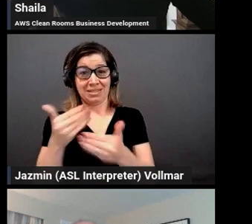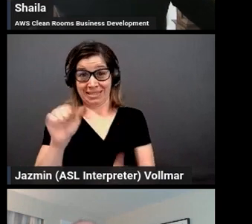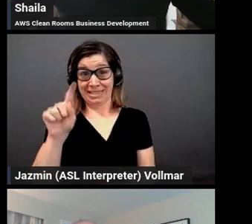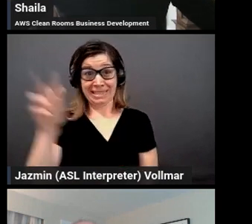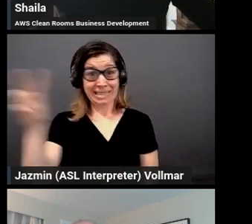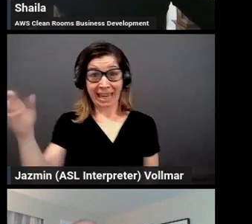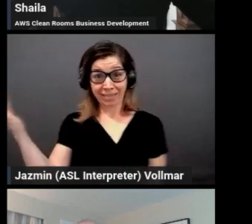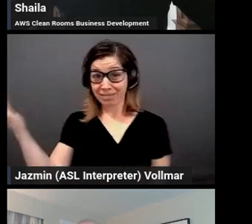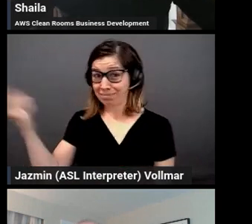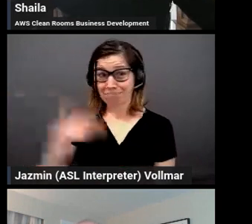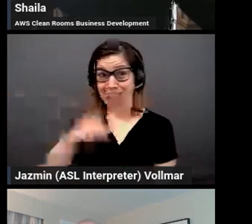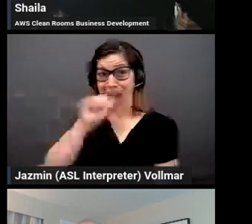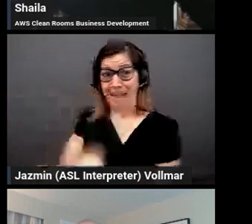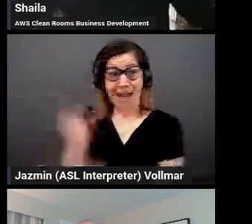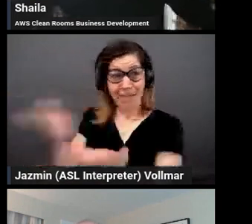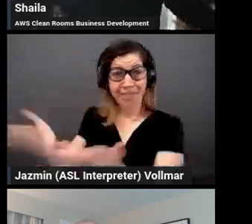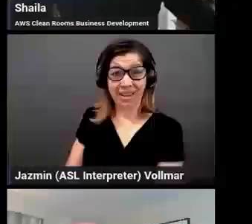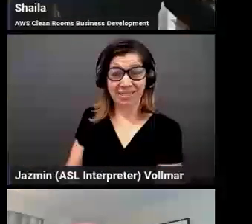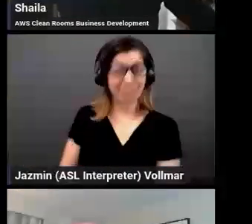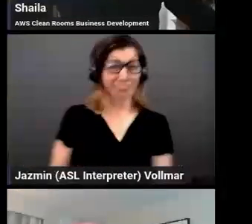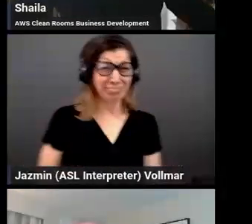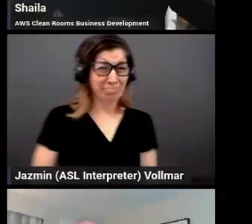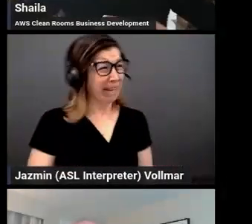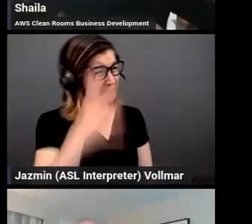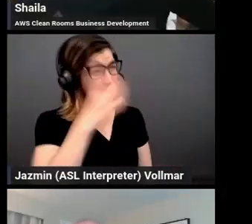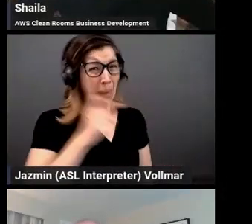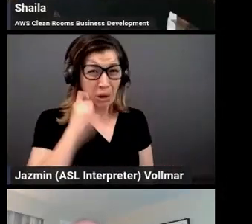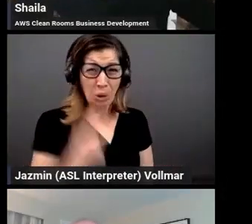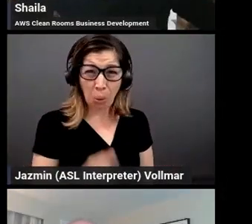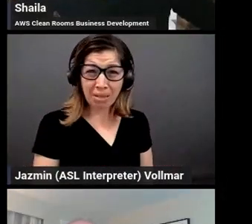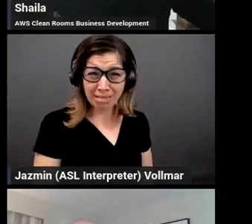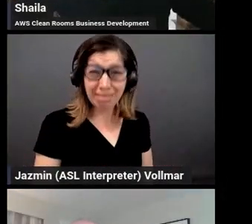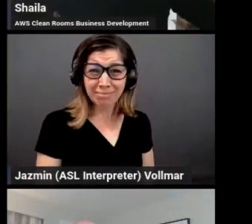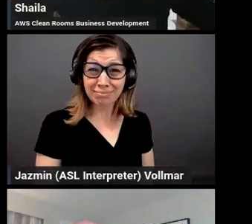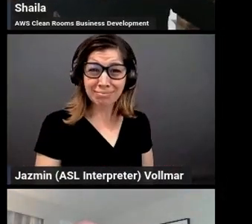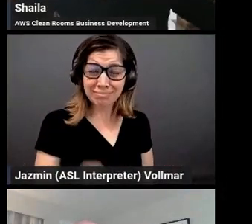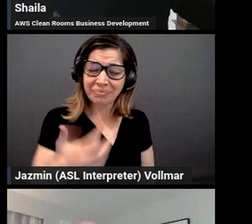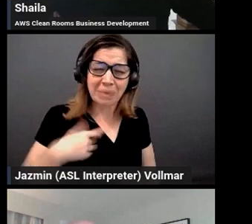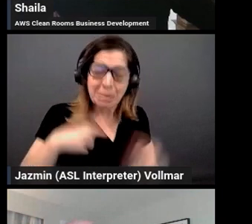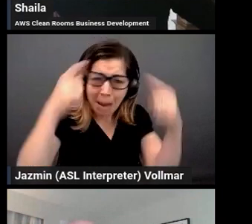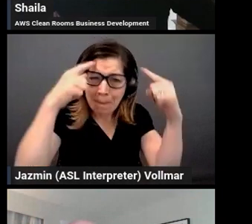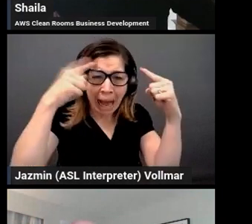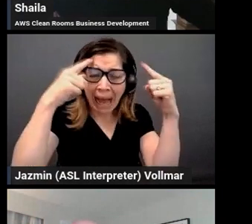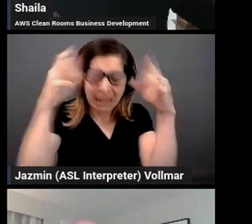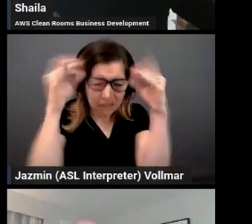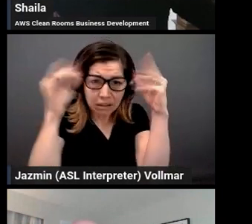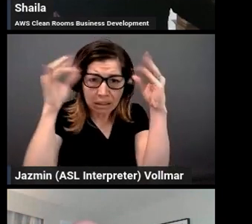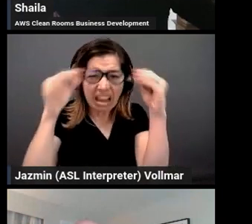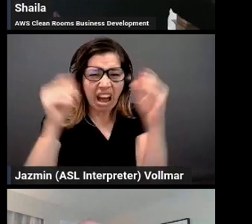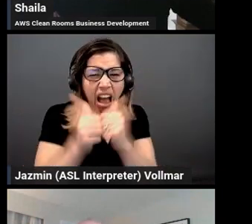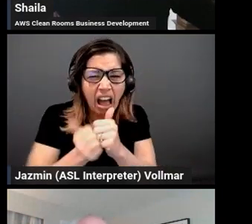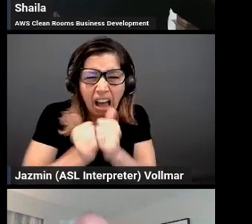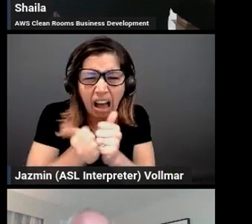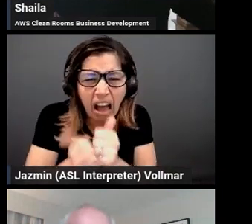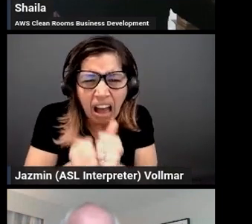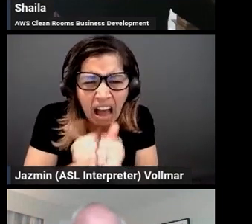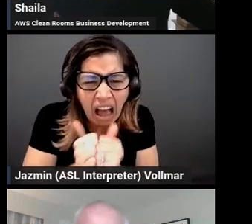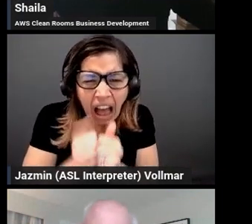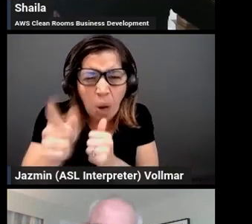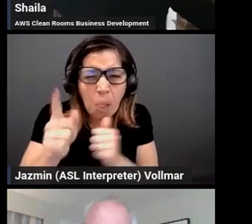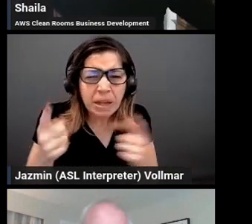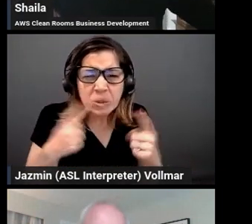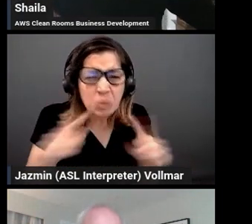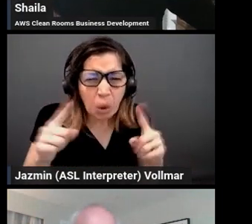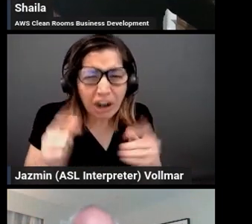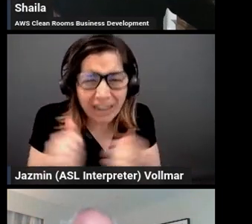this. It's pretty cool, actually. Yeah, my mind's running over like, how does it work? But I